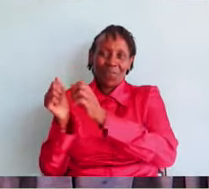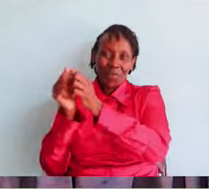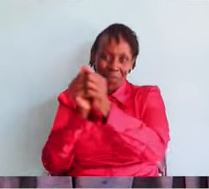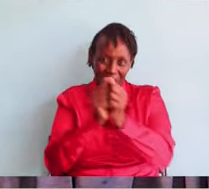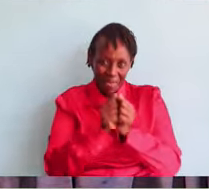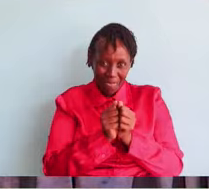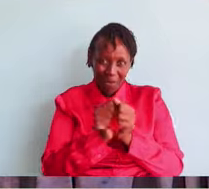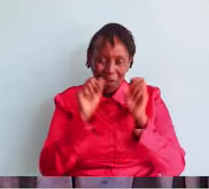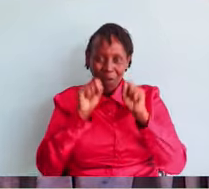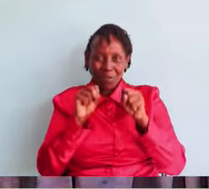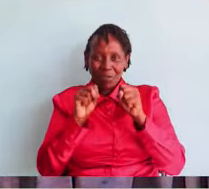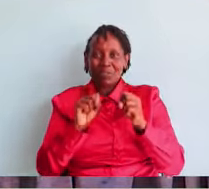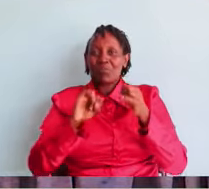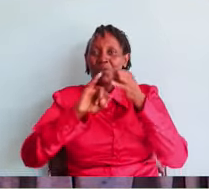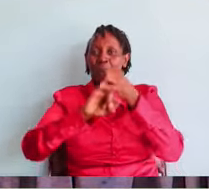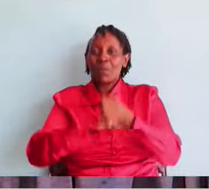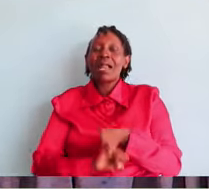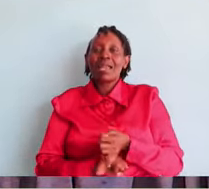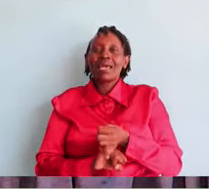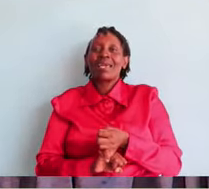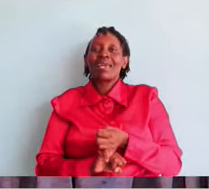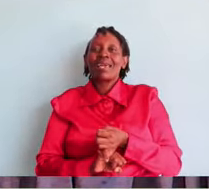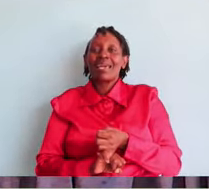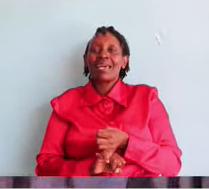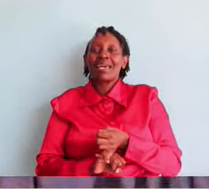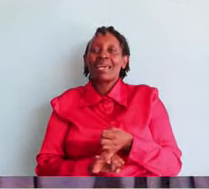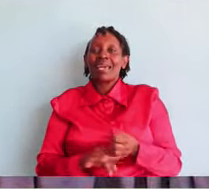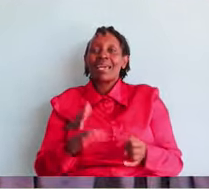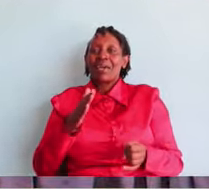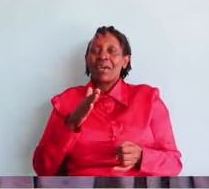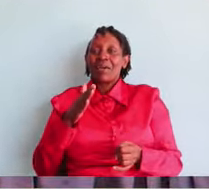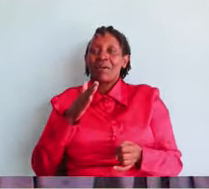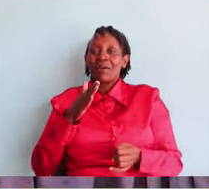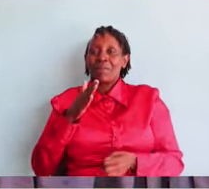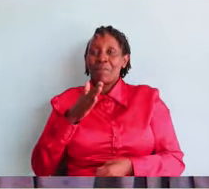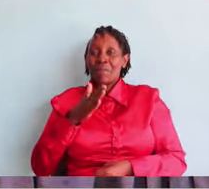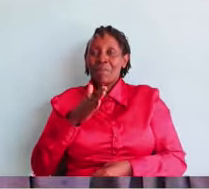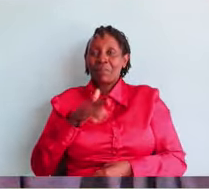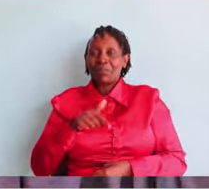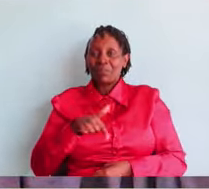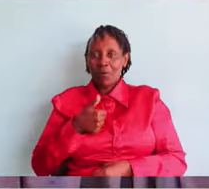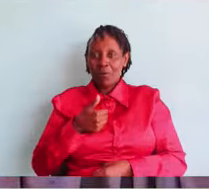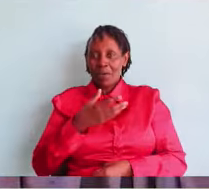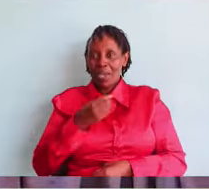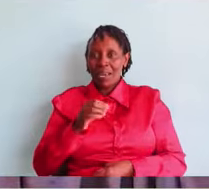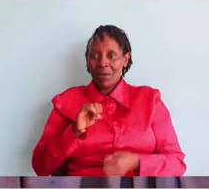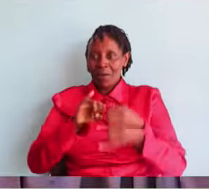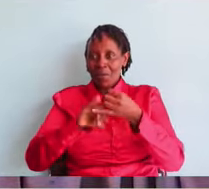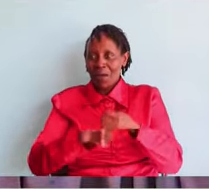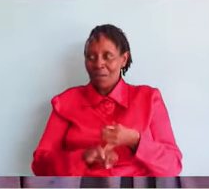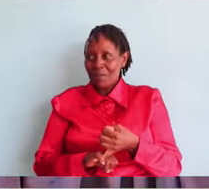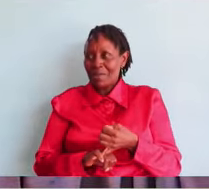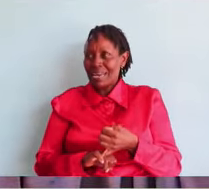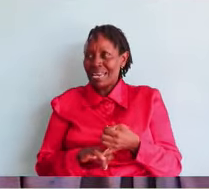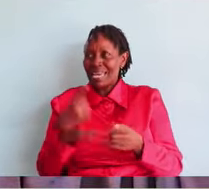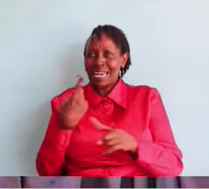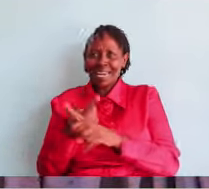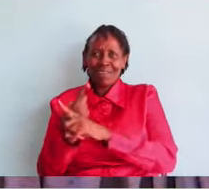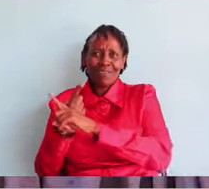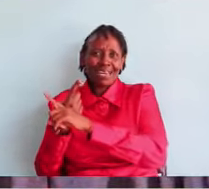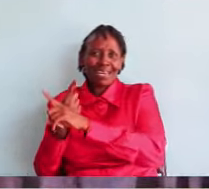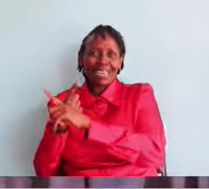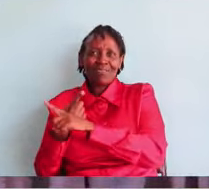know. So myself and my wife, Jose and Sonny, Sammy and Faith, and I'm sure there are many